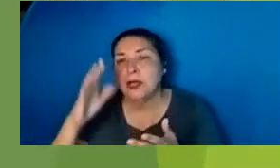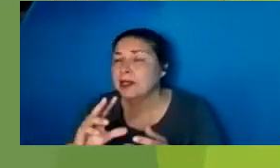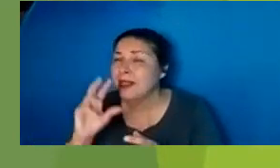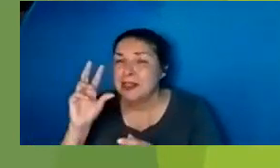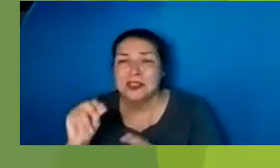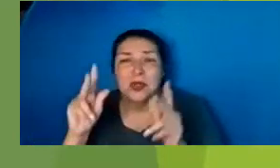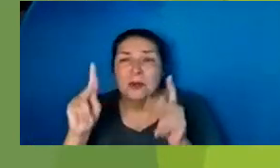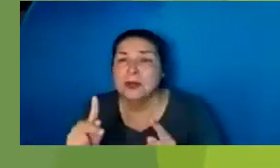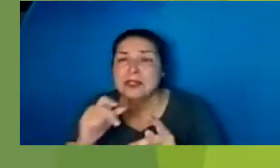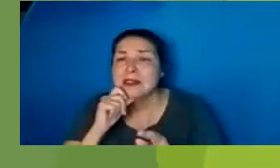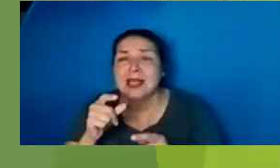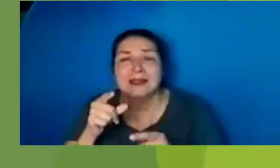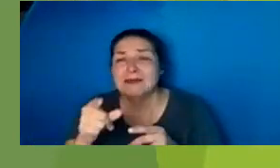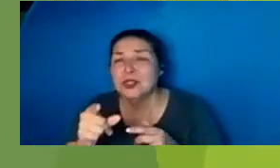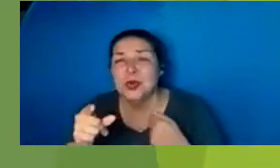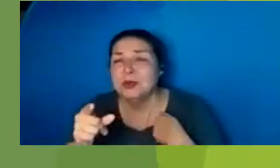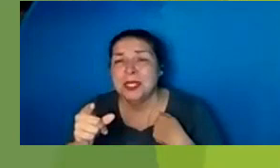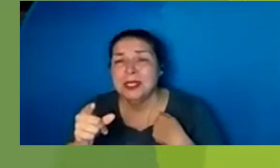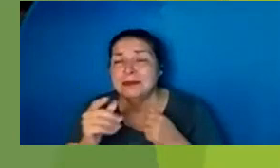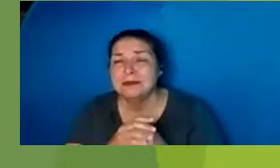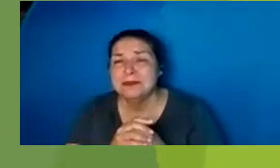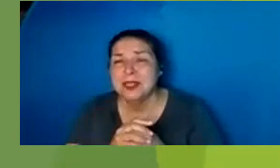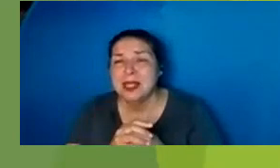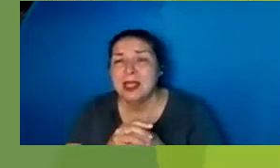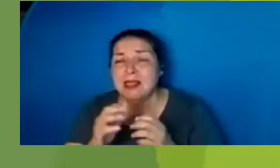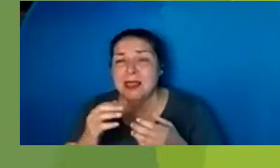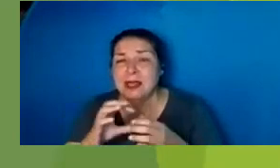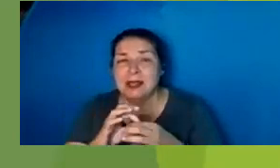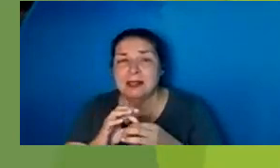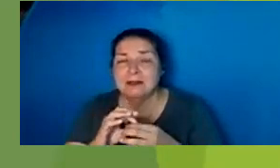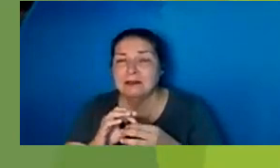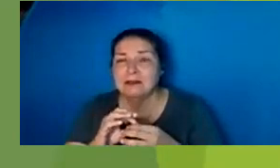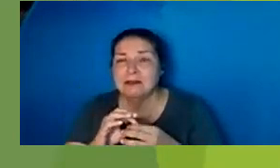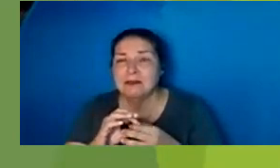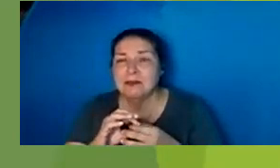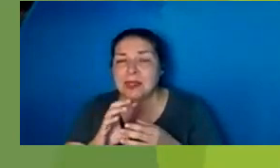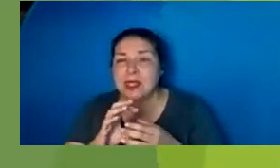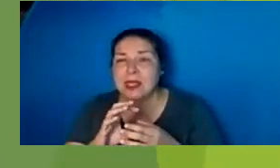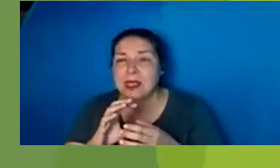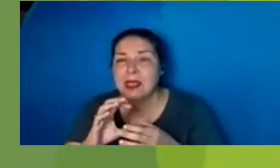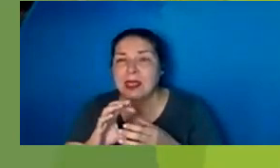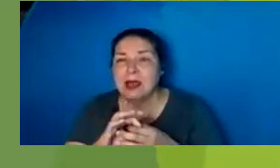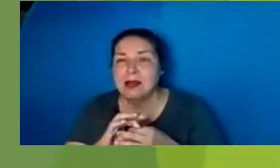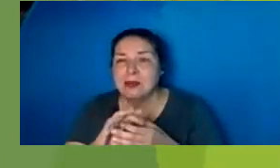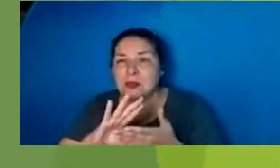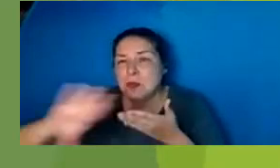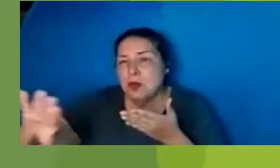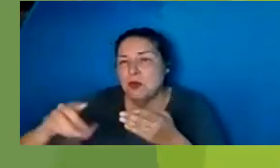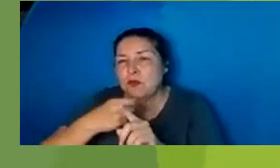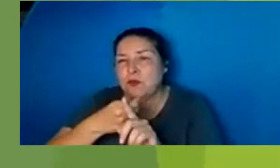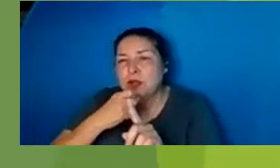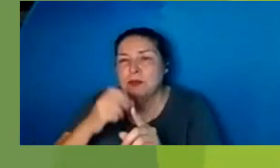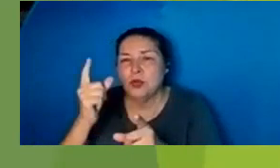you and me, that are excluded from this righteousness of God. The qualifications